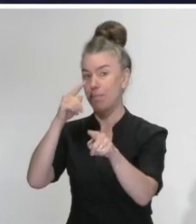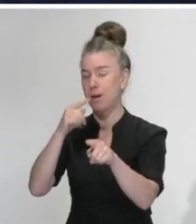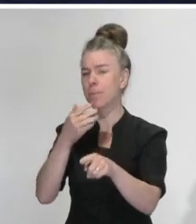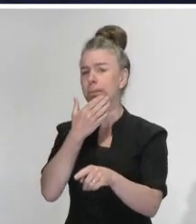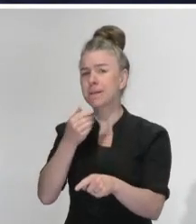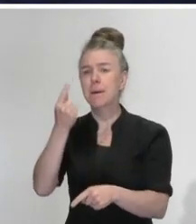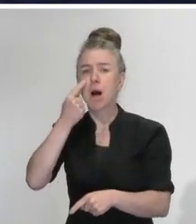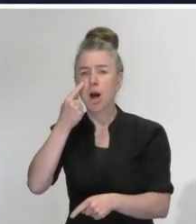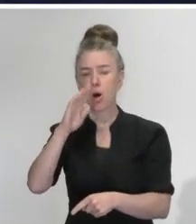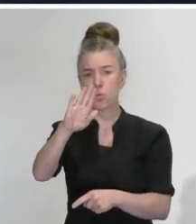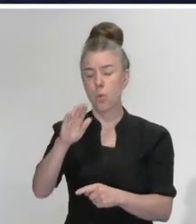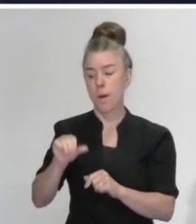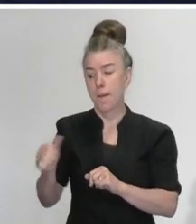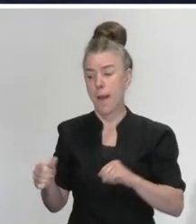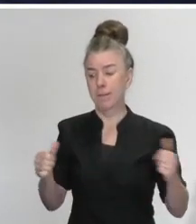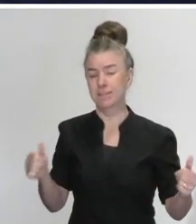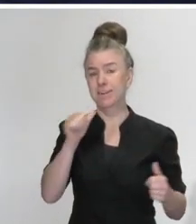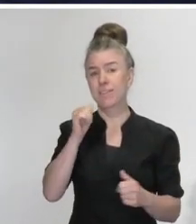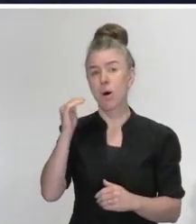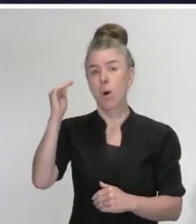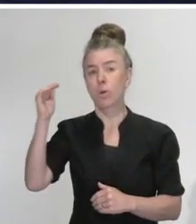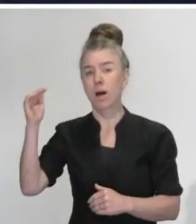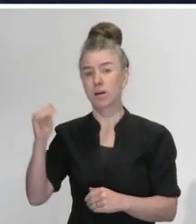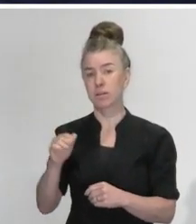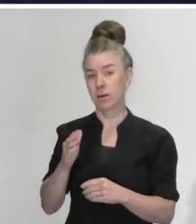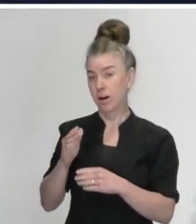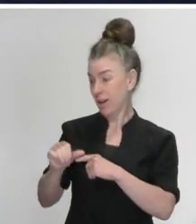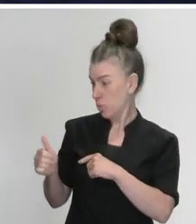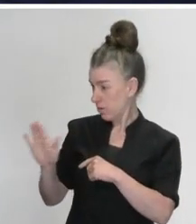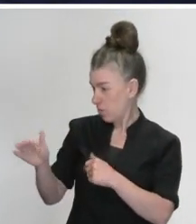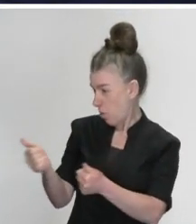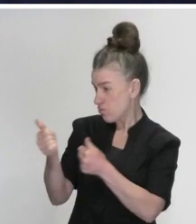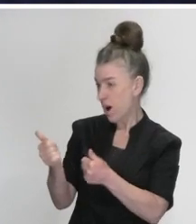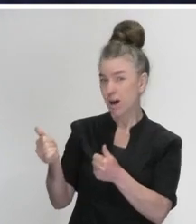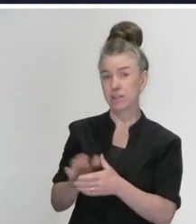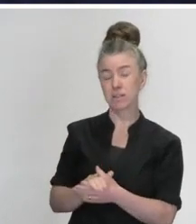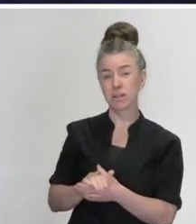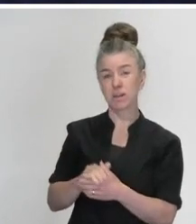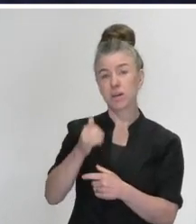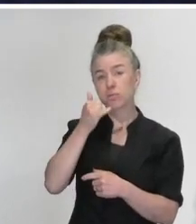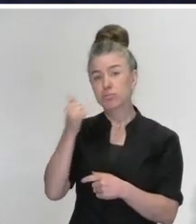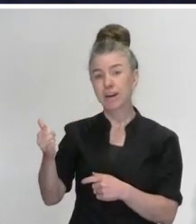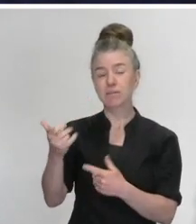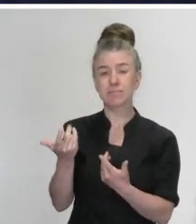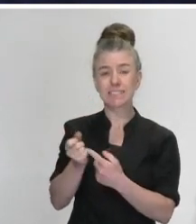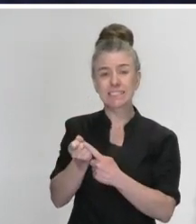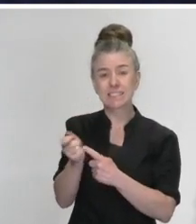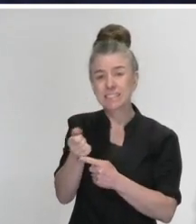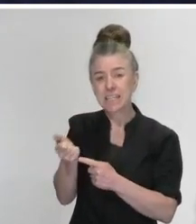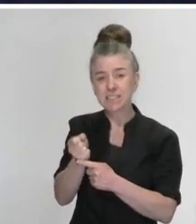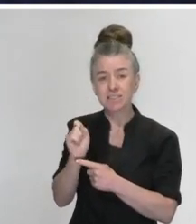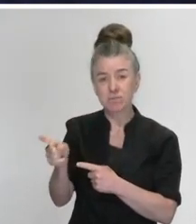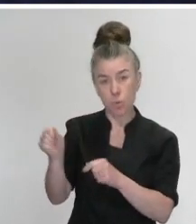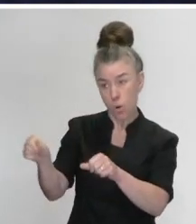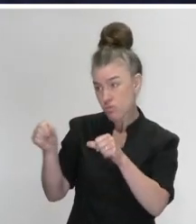their older neighbours living next door, to check in with them, make sure that via phone or text messages to see if they're